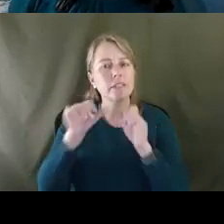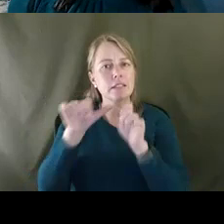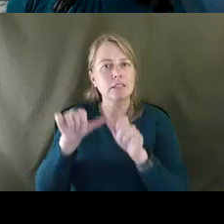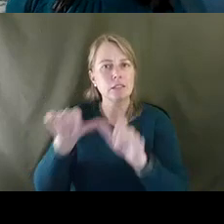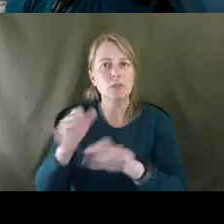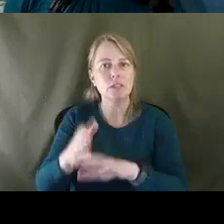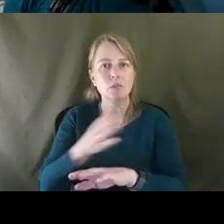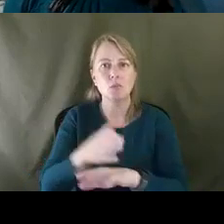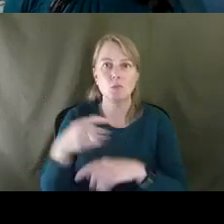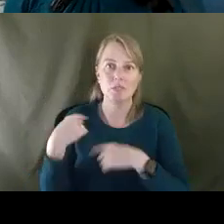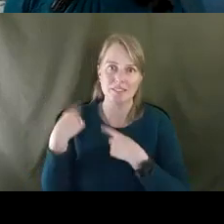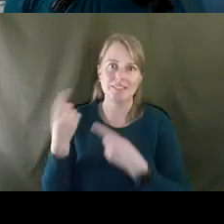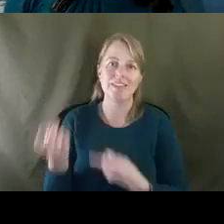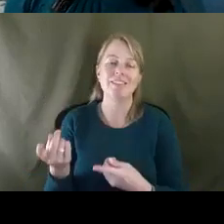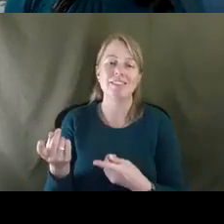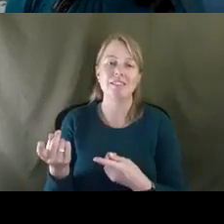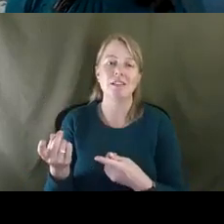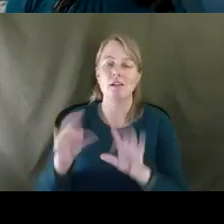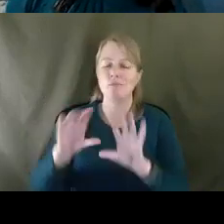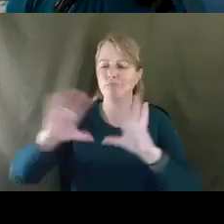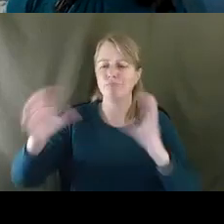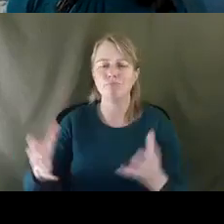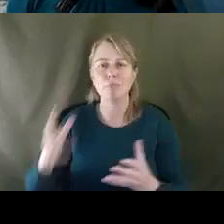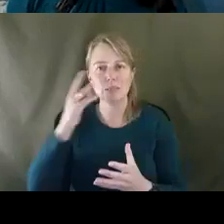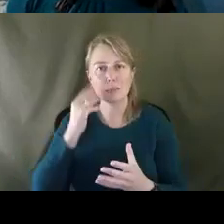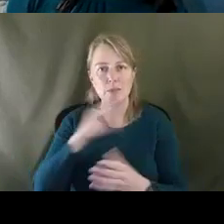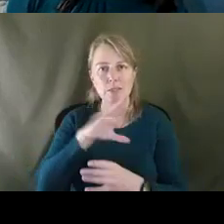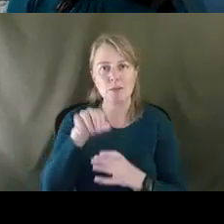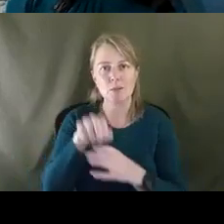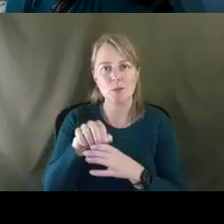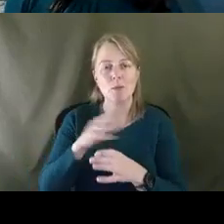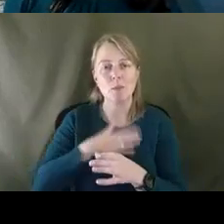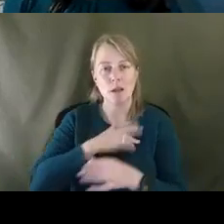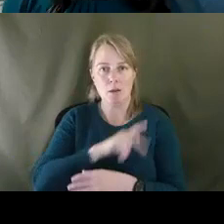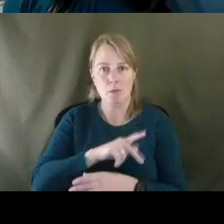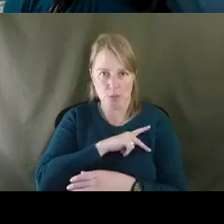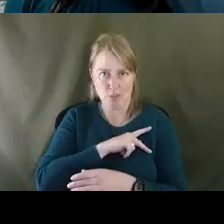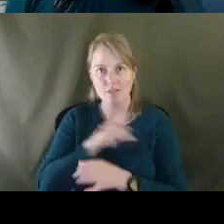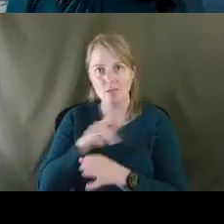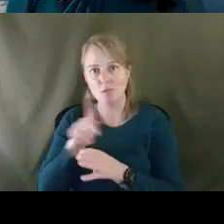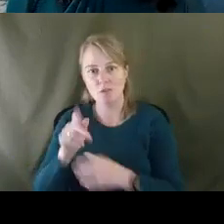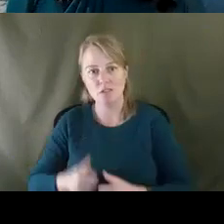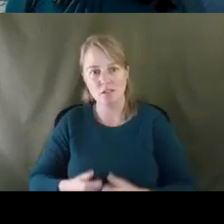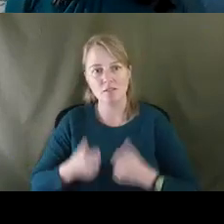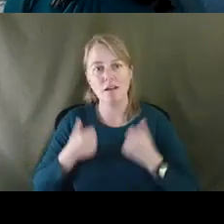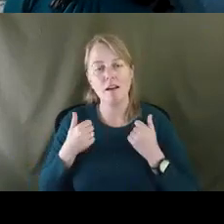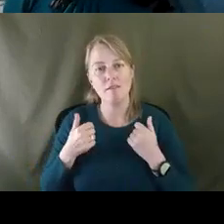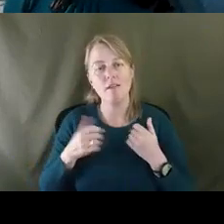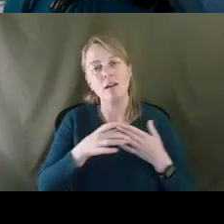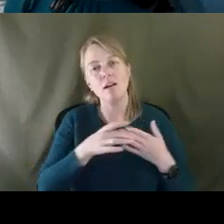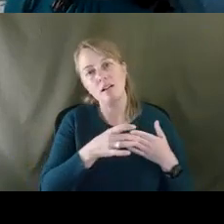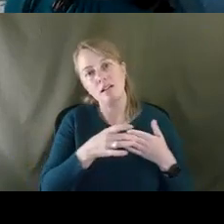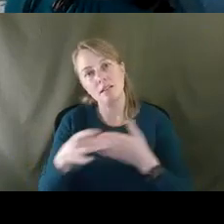since. All of this experience, including my personal and professional life, have led me